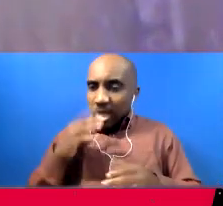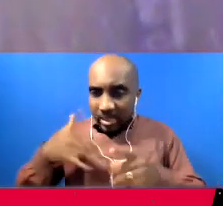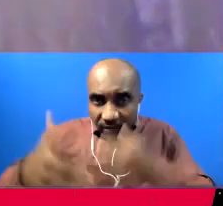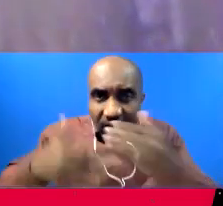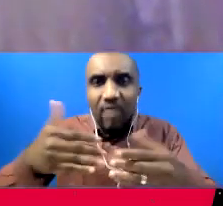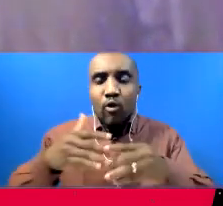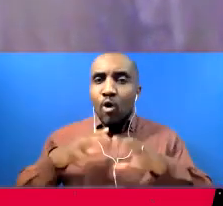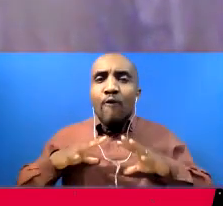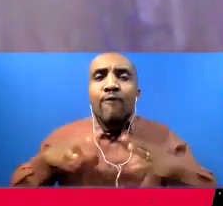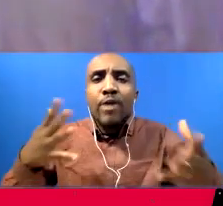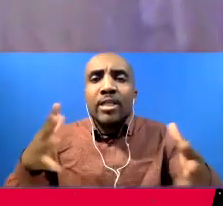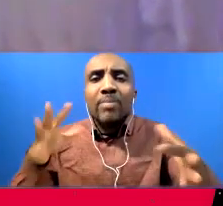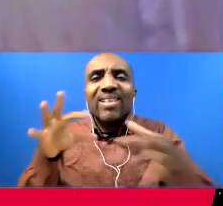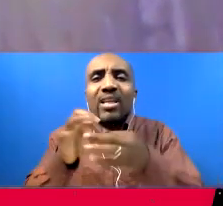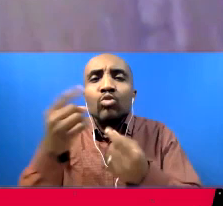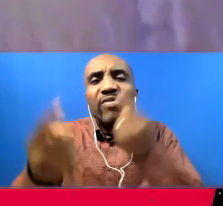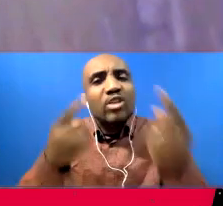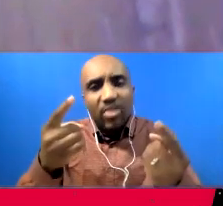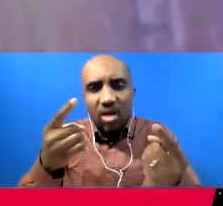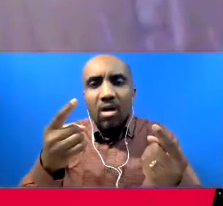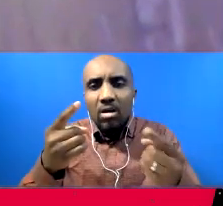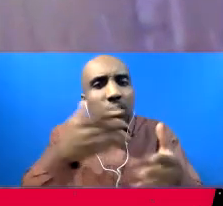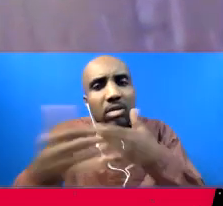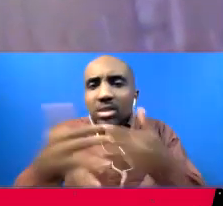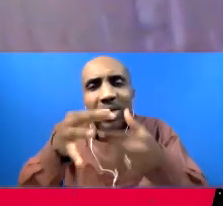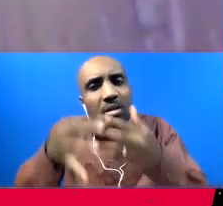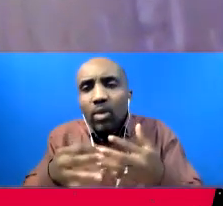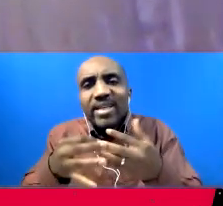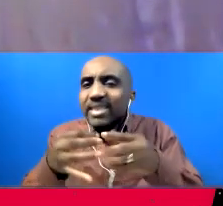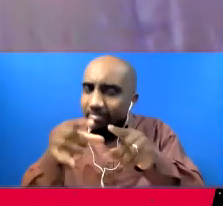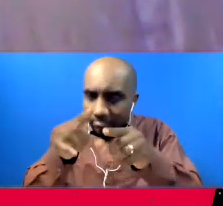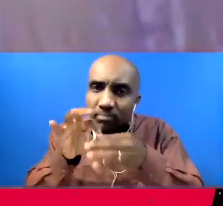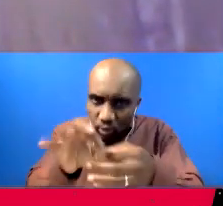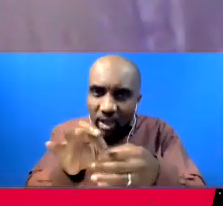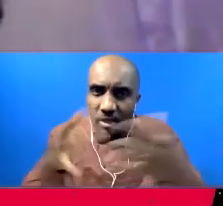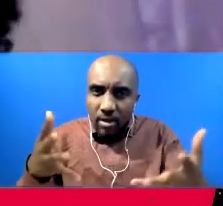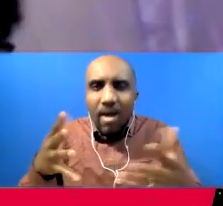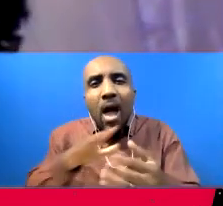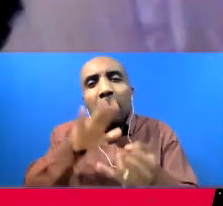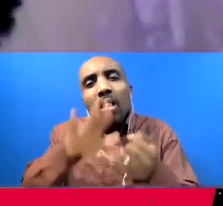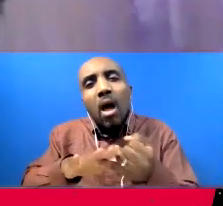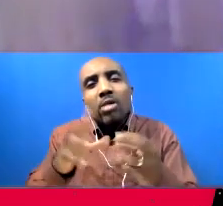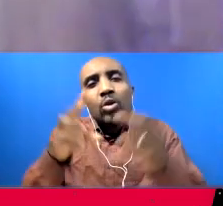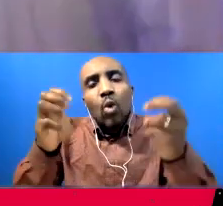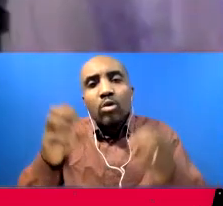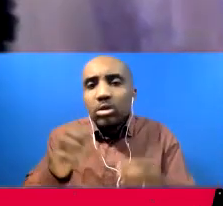are intimately bound up with one another. And I'll end on this one quote that James Baldwin wrote.